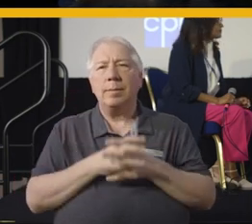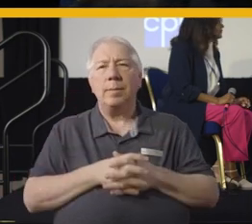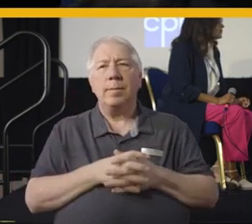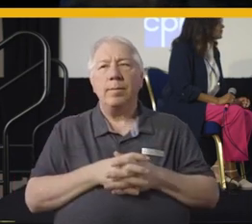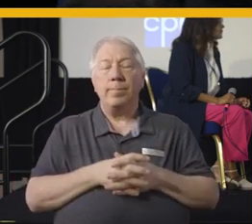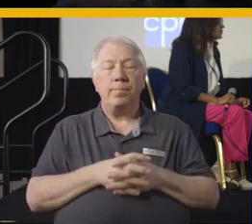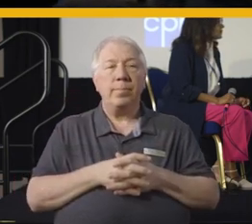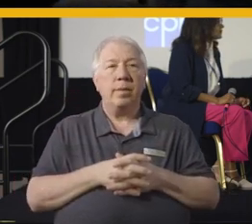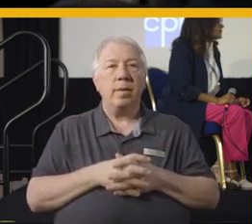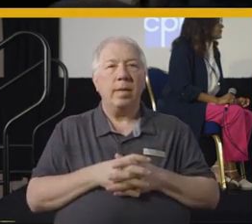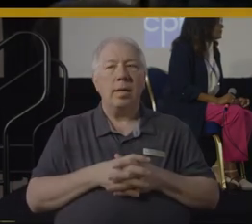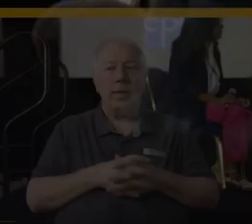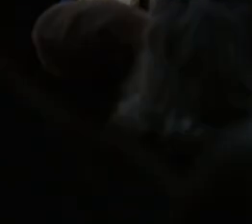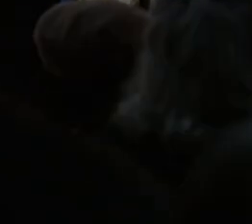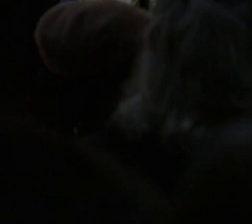It's a good, yeah,